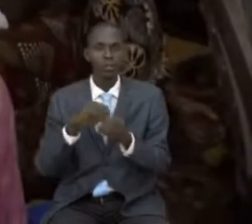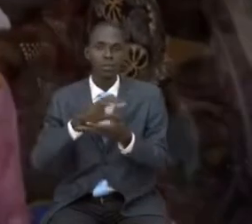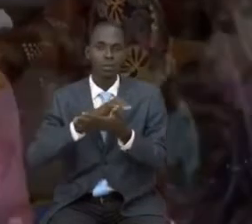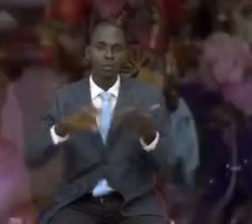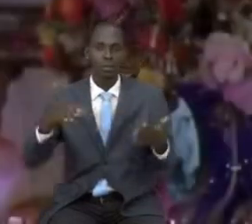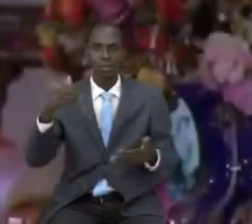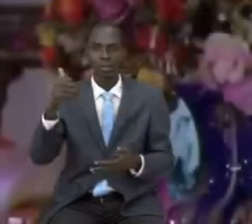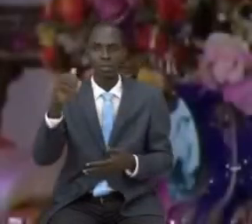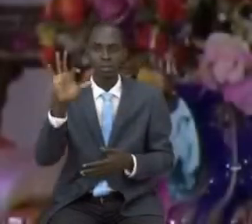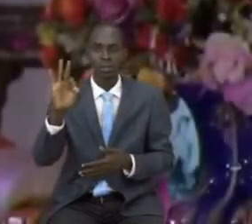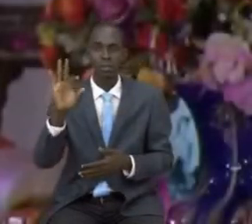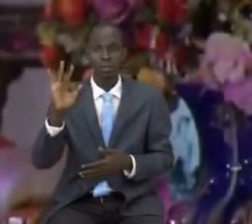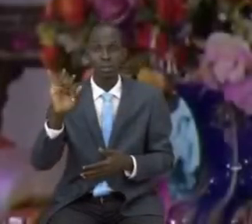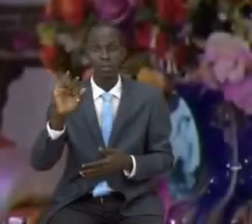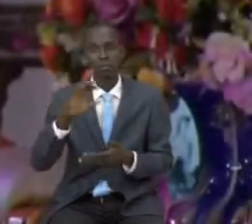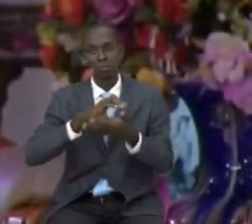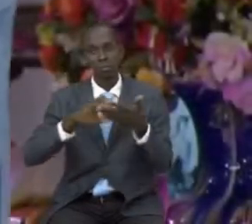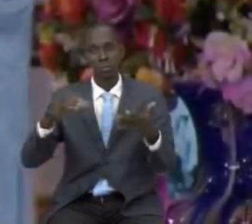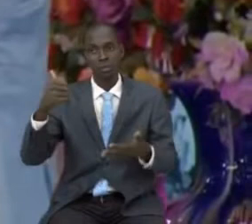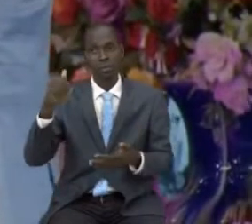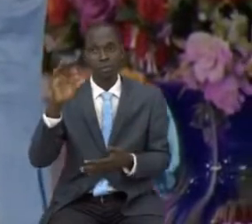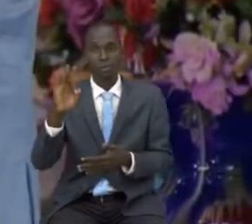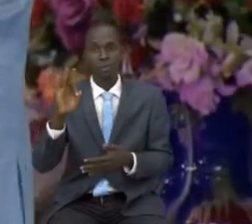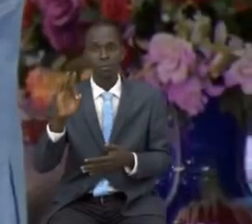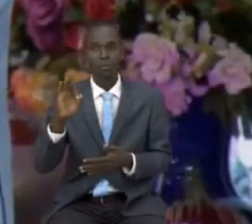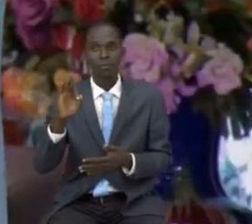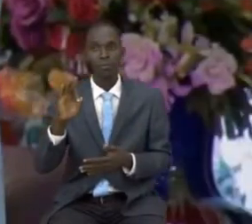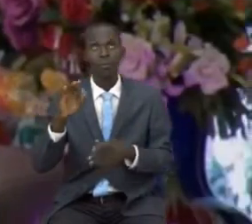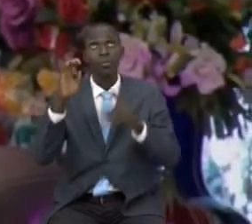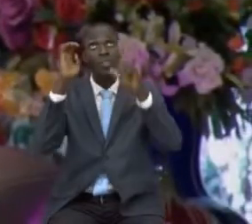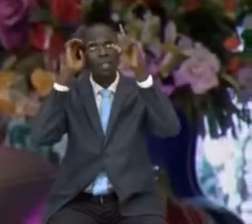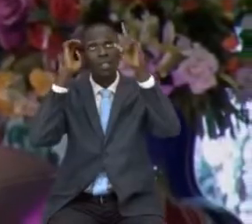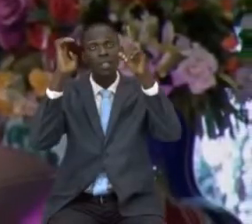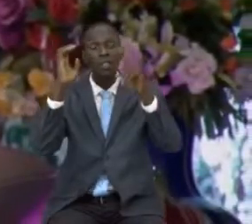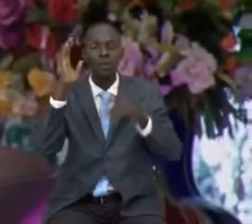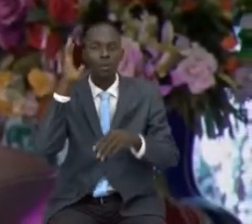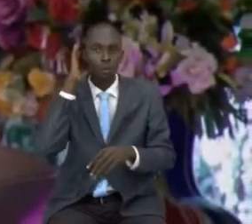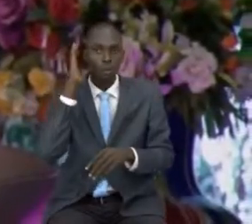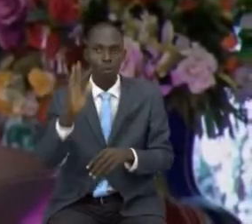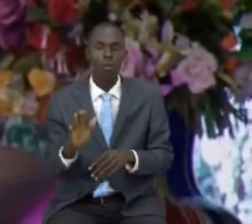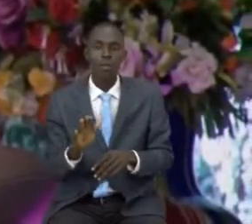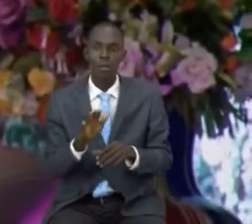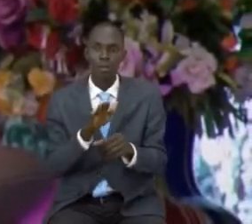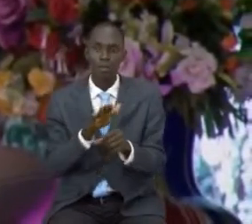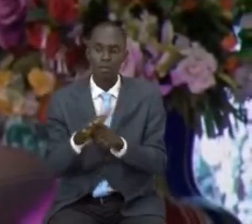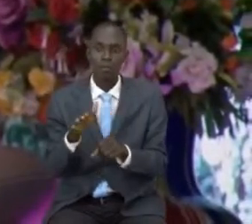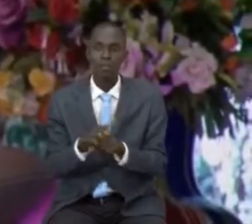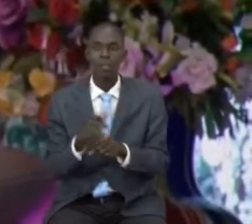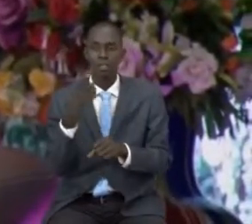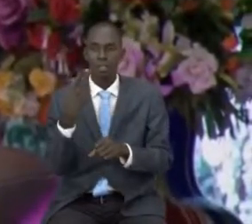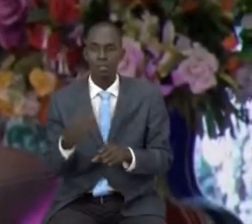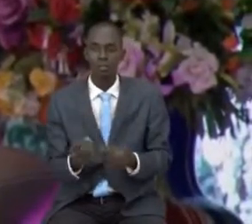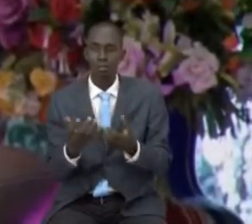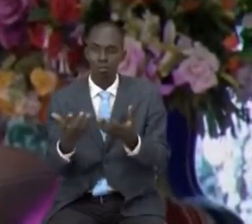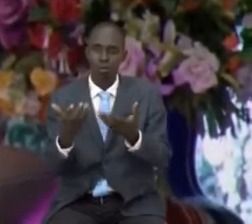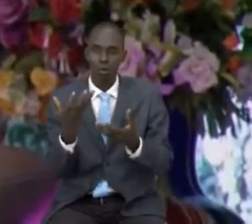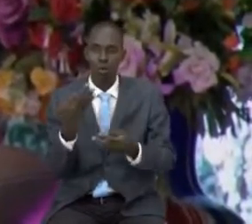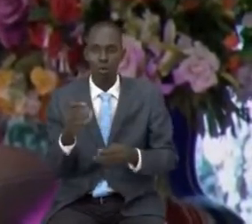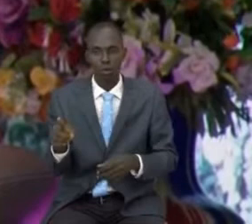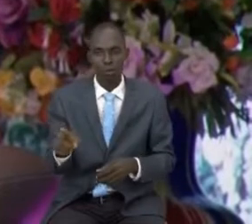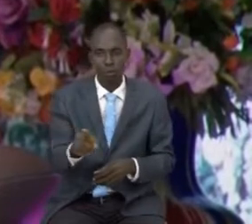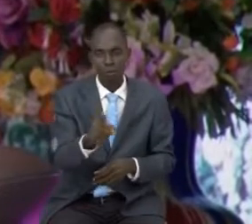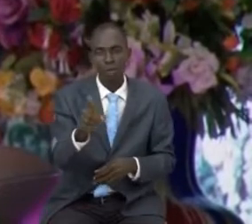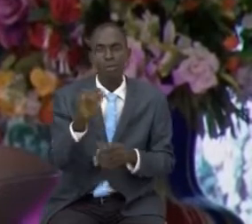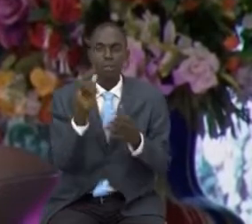In verse 19, he will fulfill the desire of them that